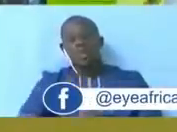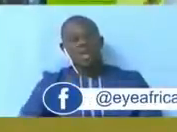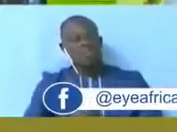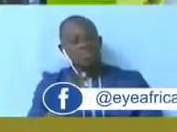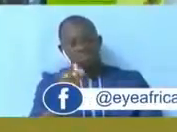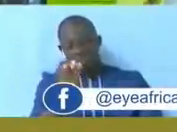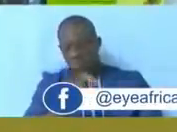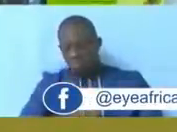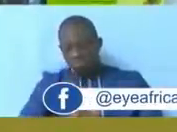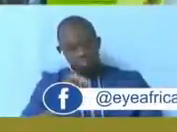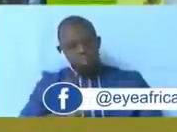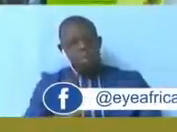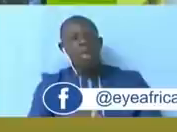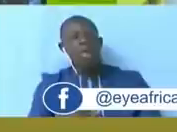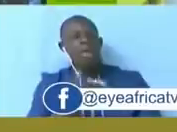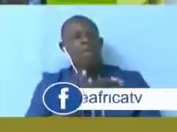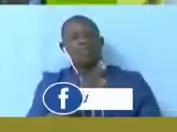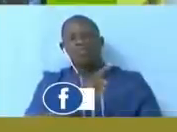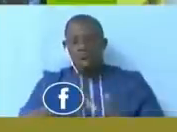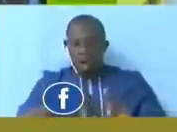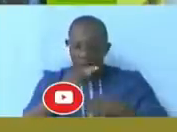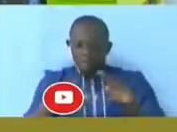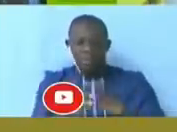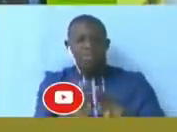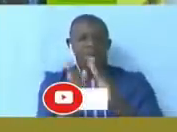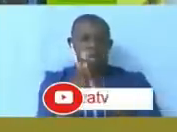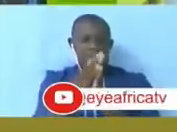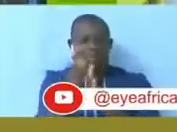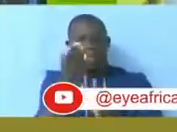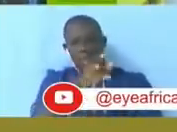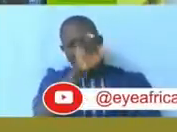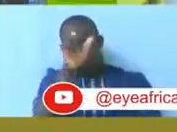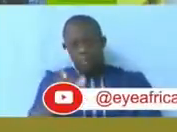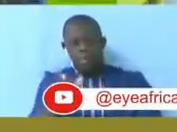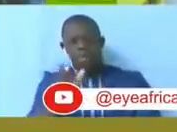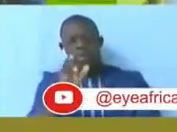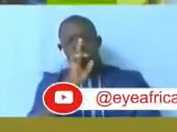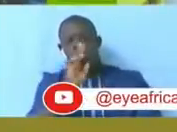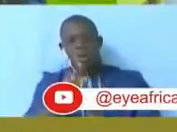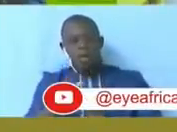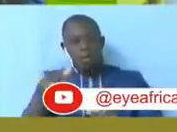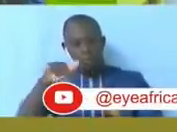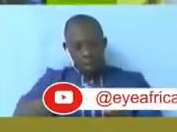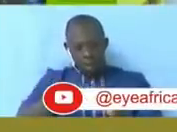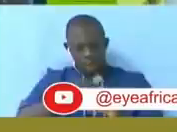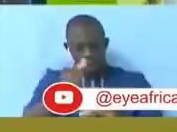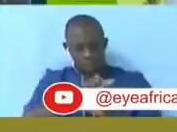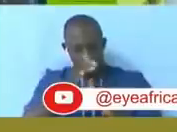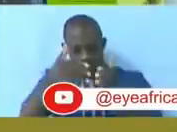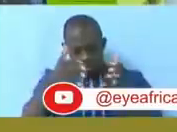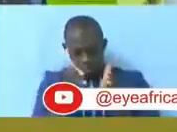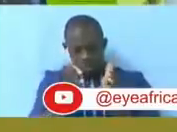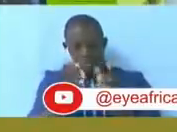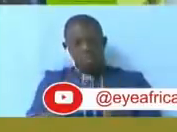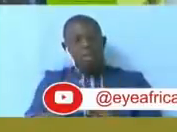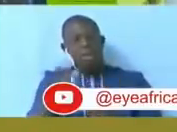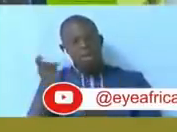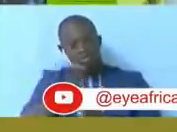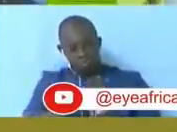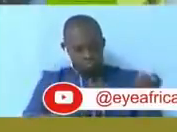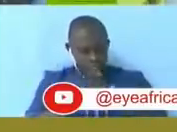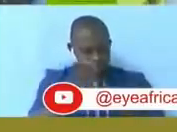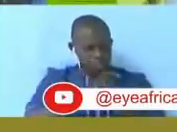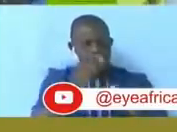And how what did there was no allegation raised by any one of those accused persons that he was part of the ring of robbery which